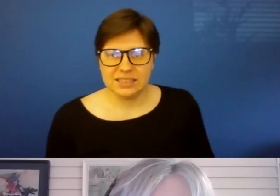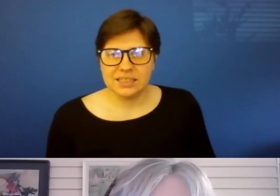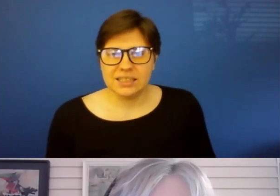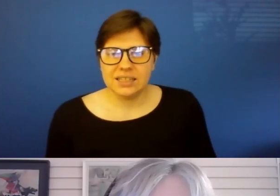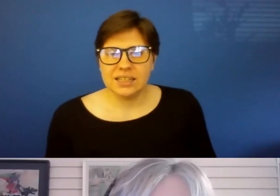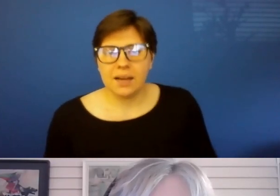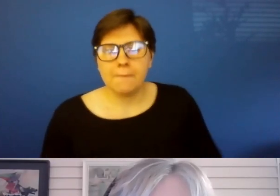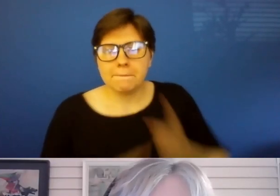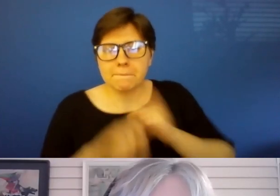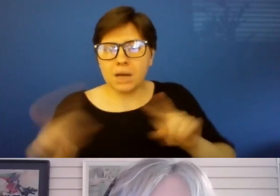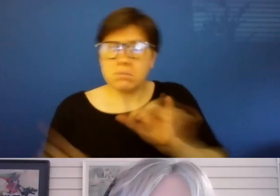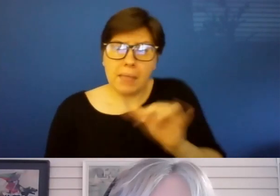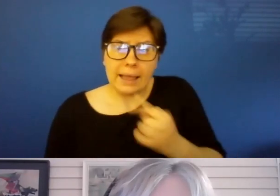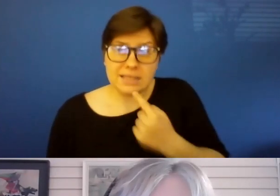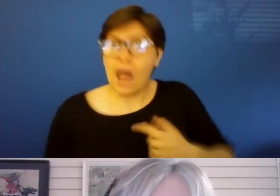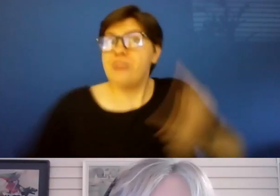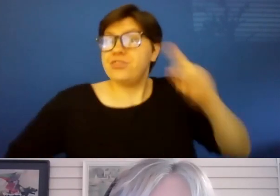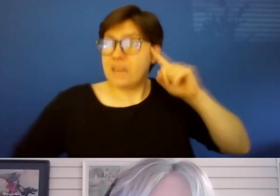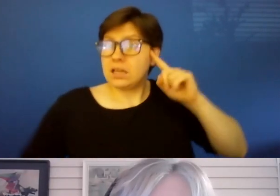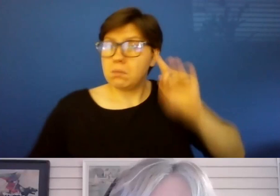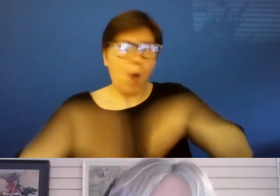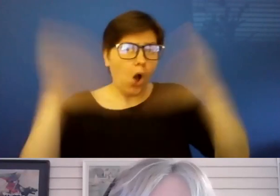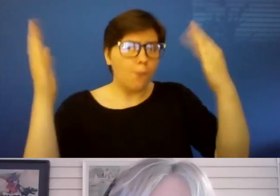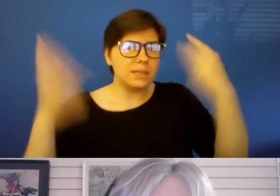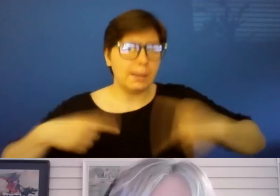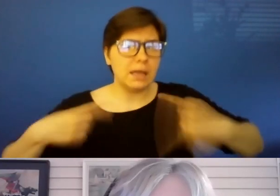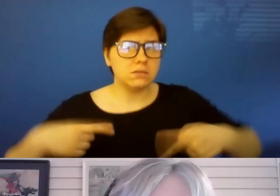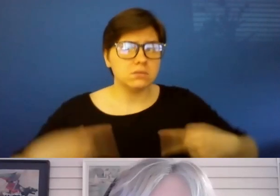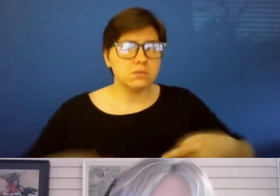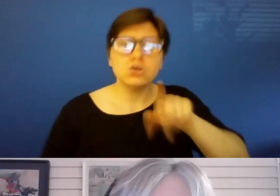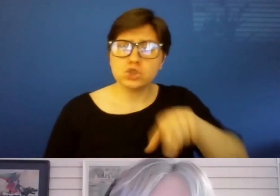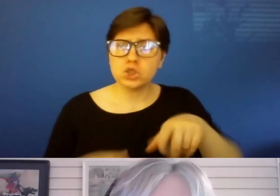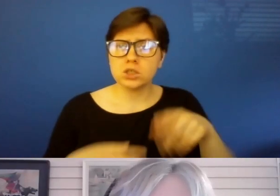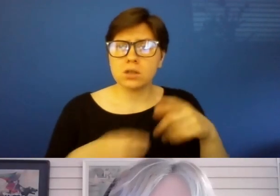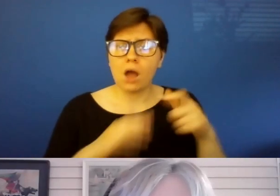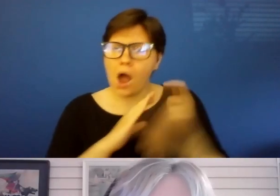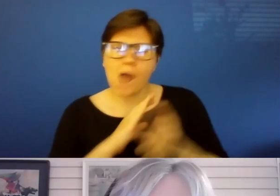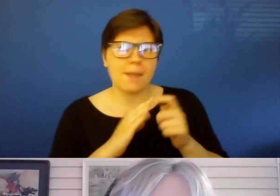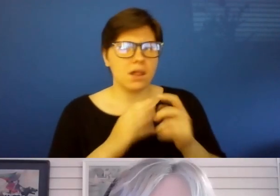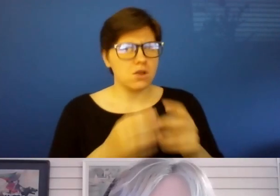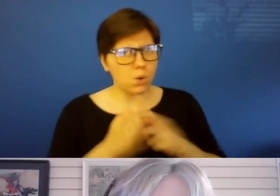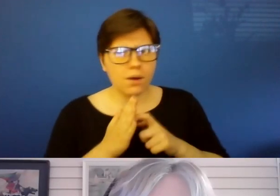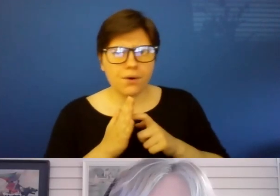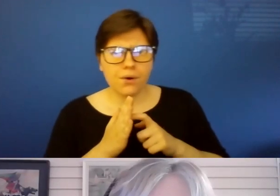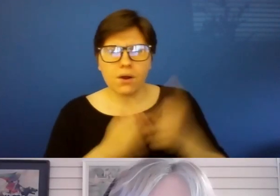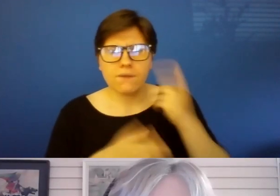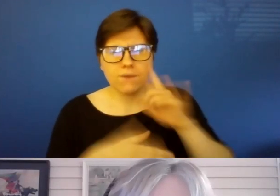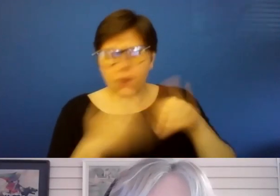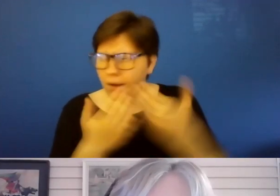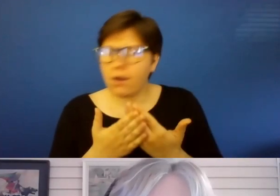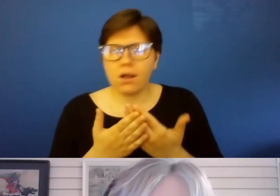I think, like I said, I think it's an open debate about should you automatically require a mental health assessment for every single